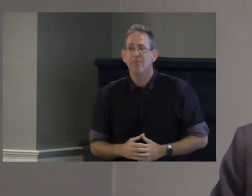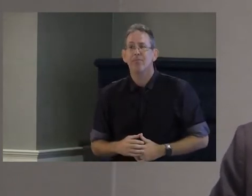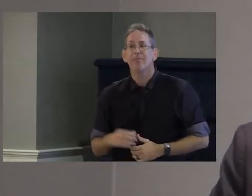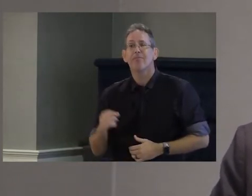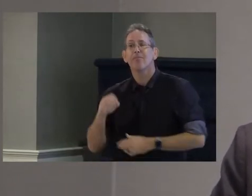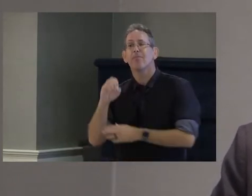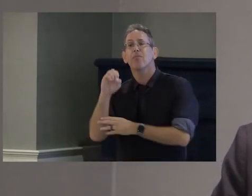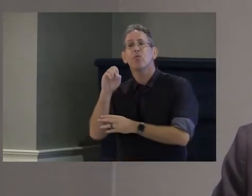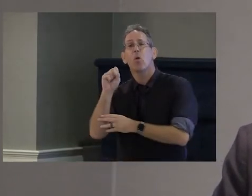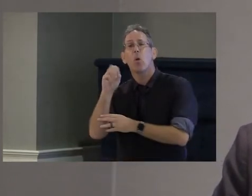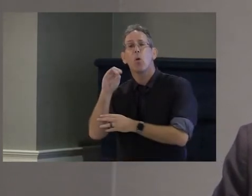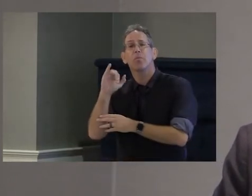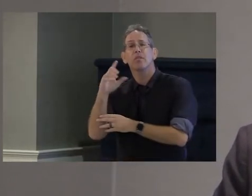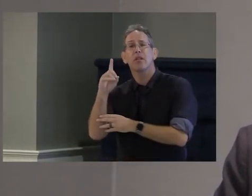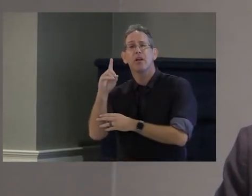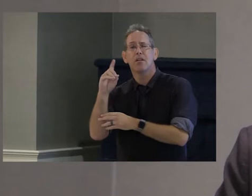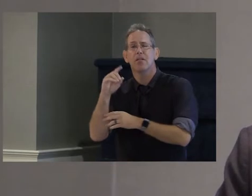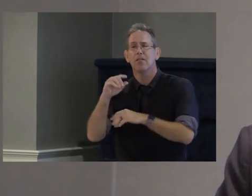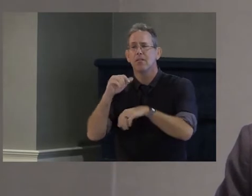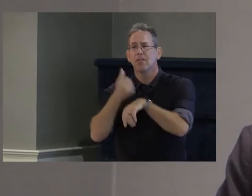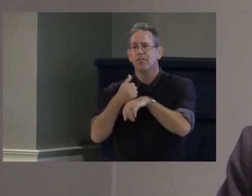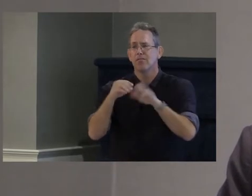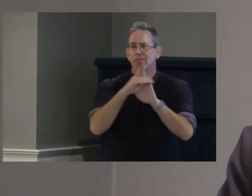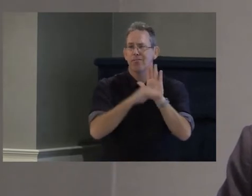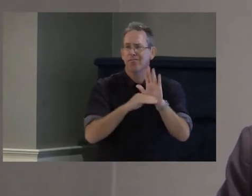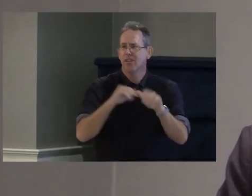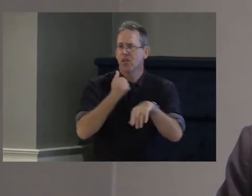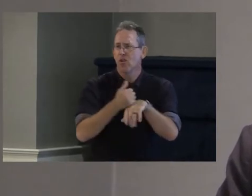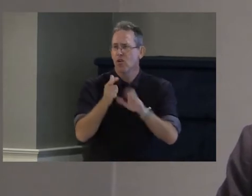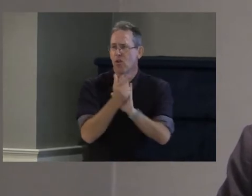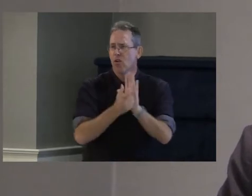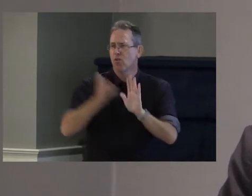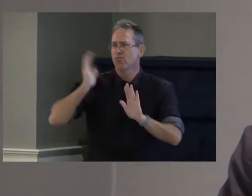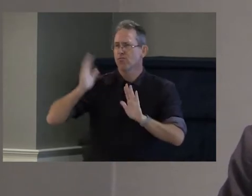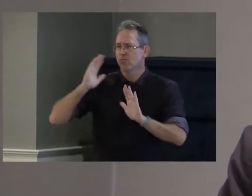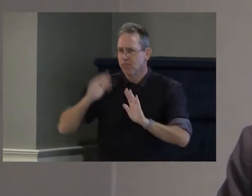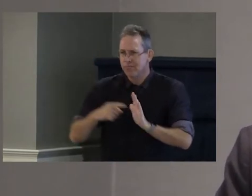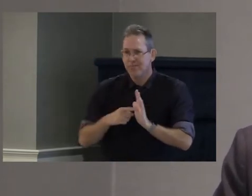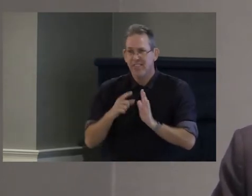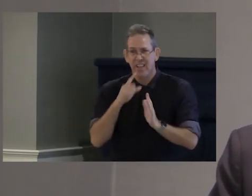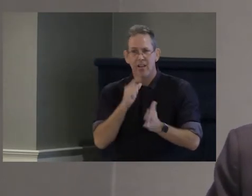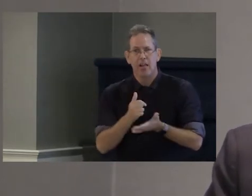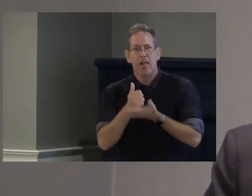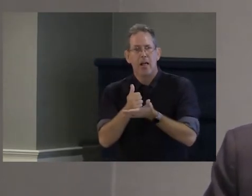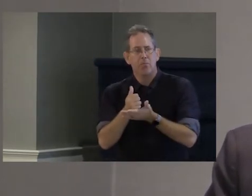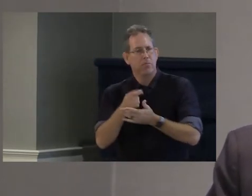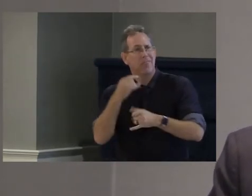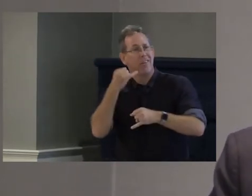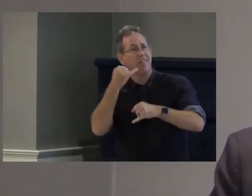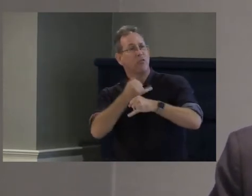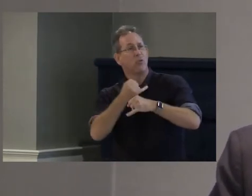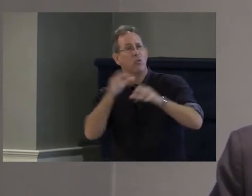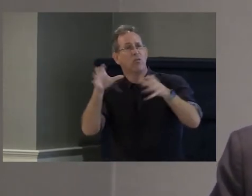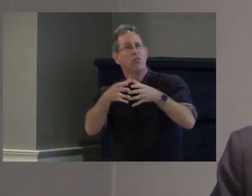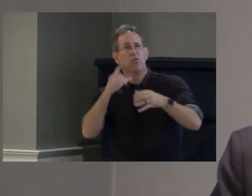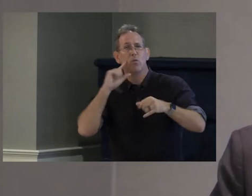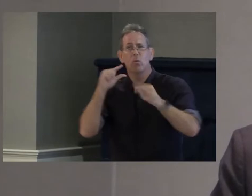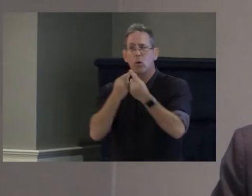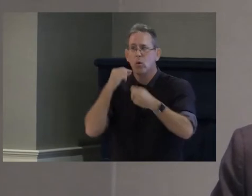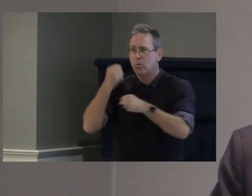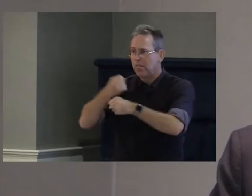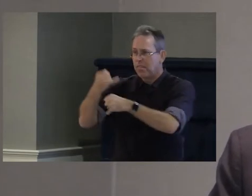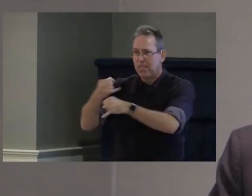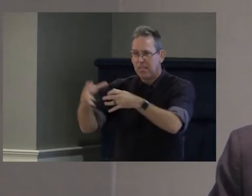99, which really helped us get to out of institutionalization and to community-based care. We